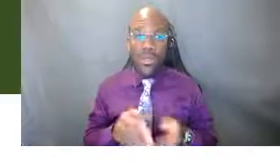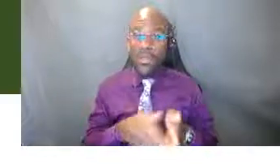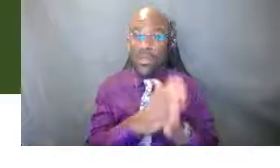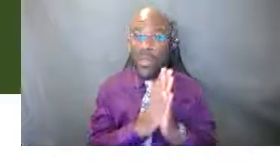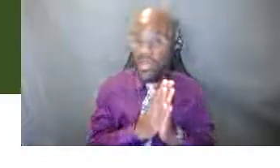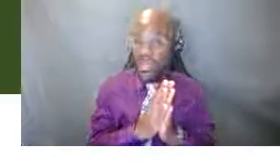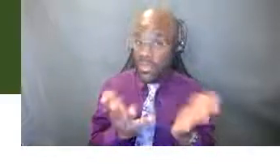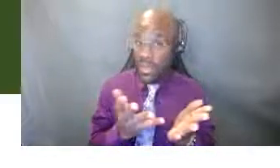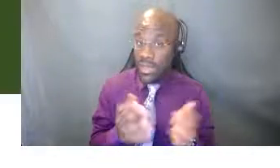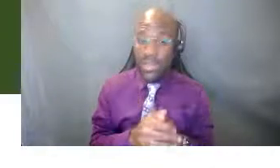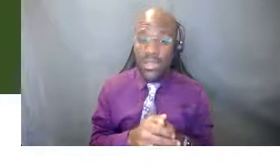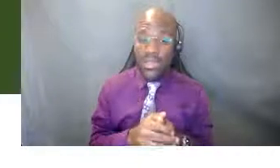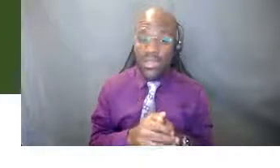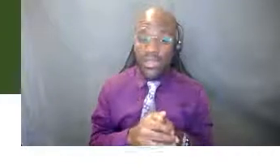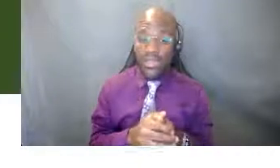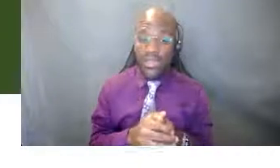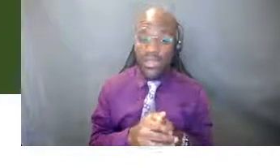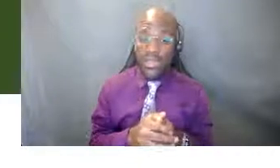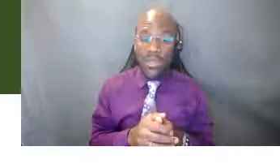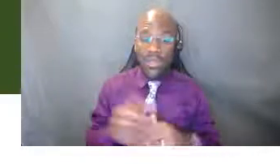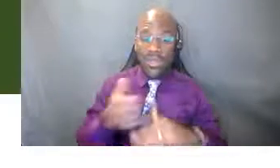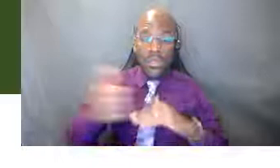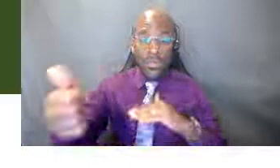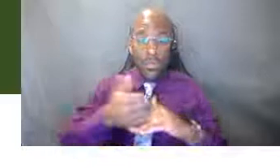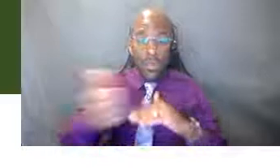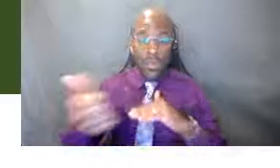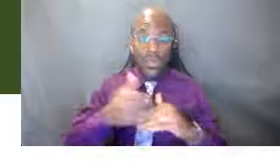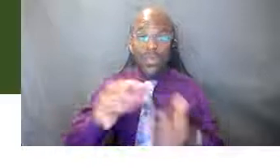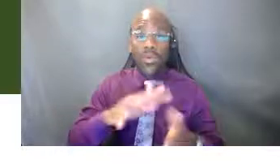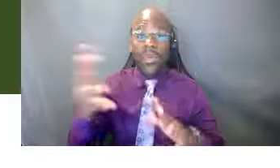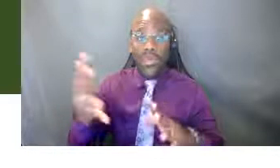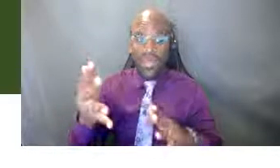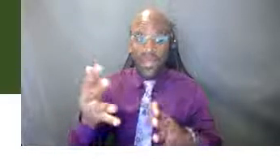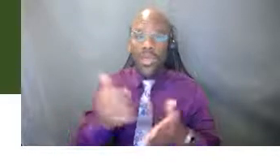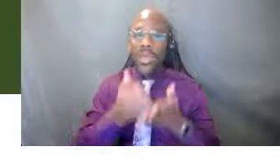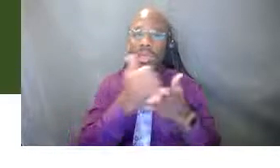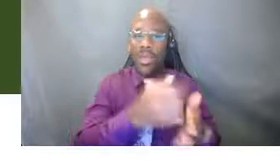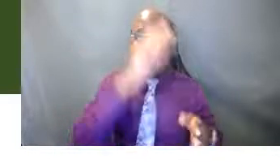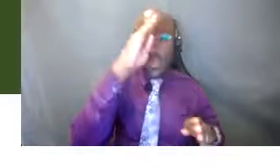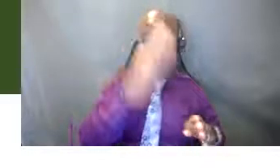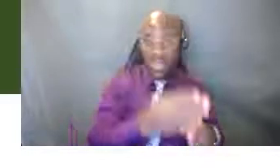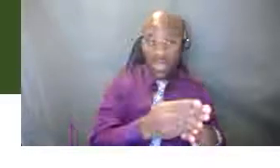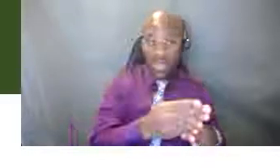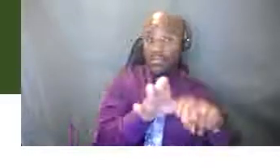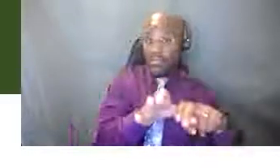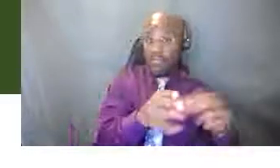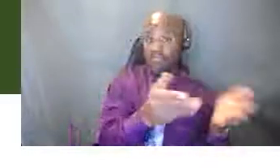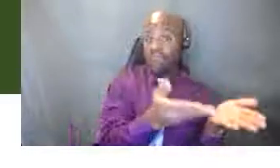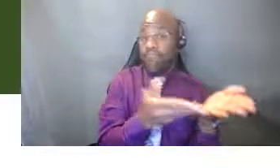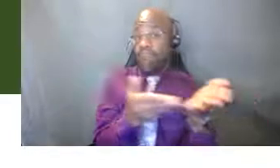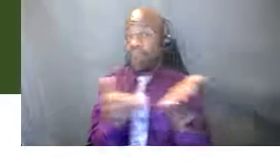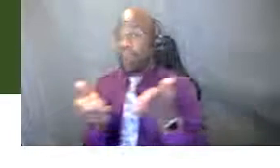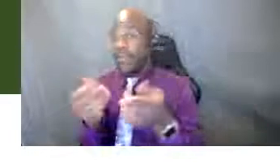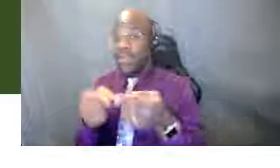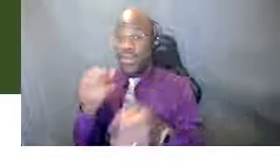that mobile crisis come out and transport her son to the facility